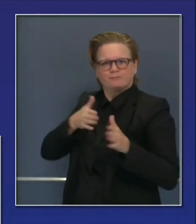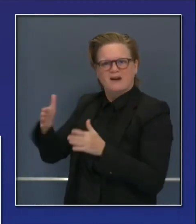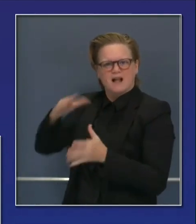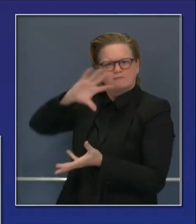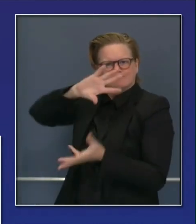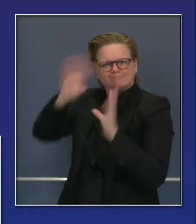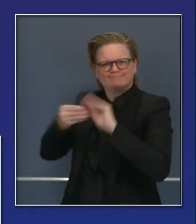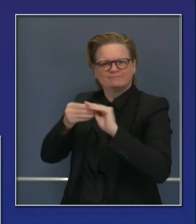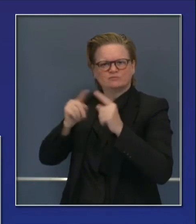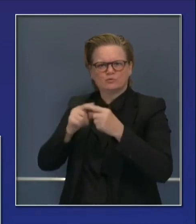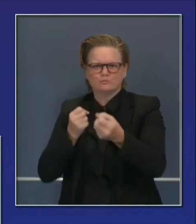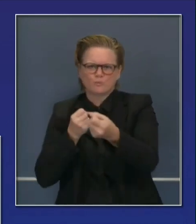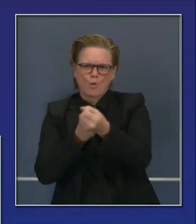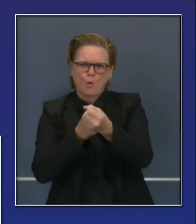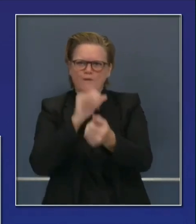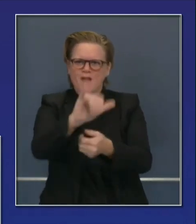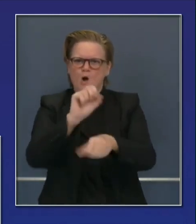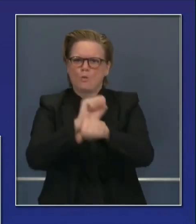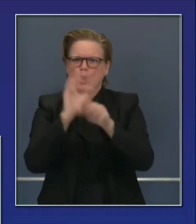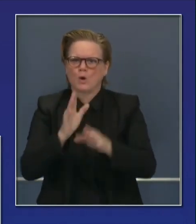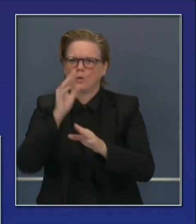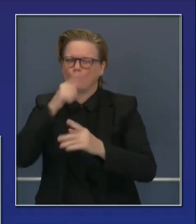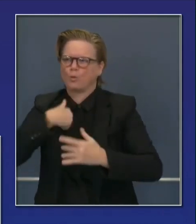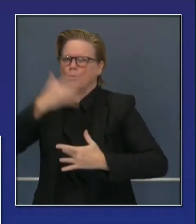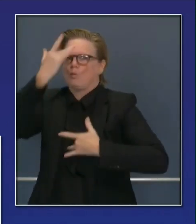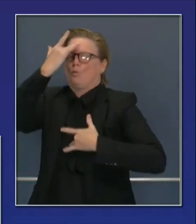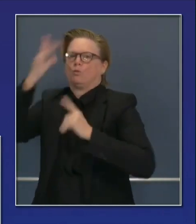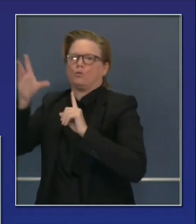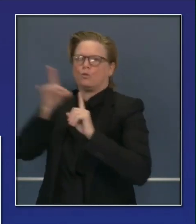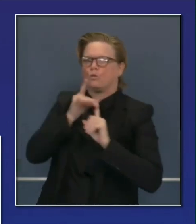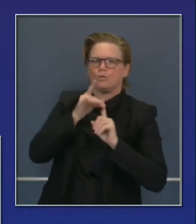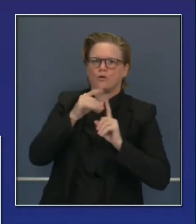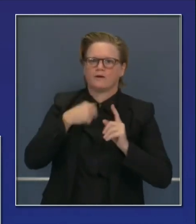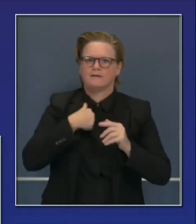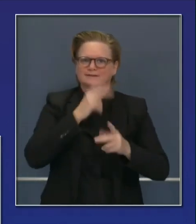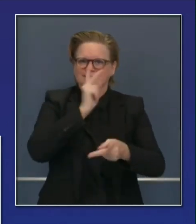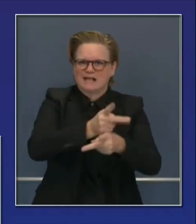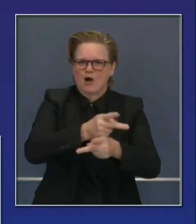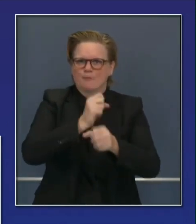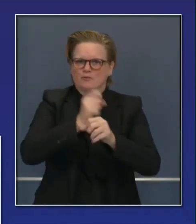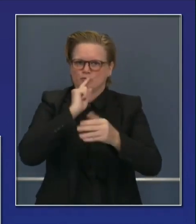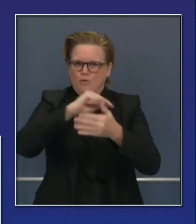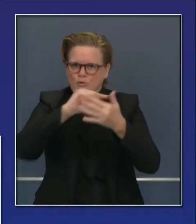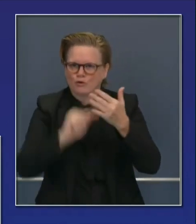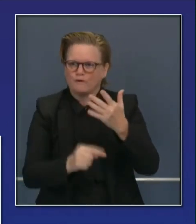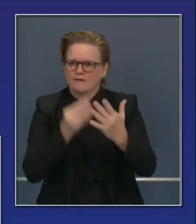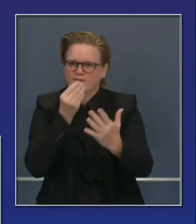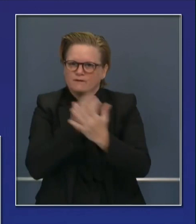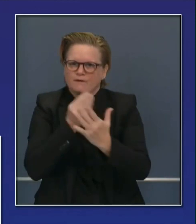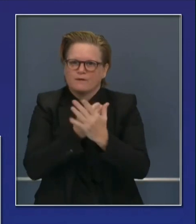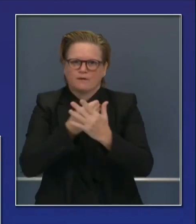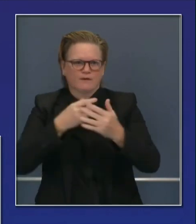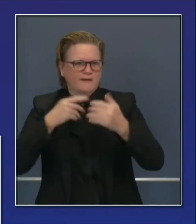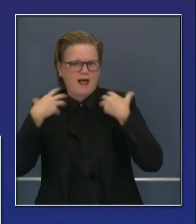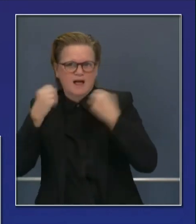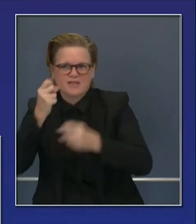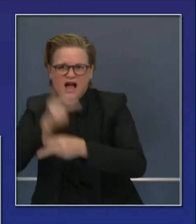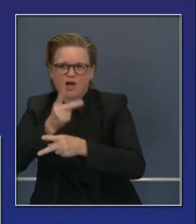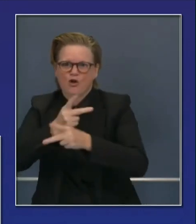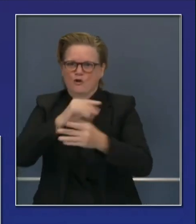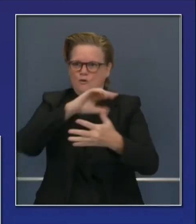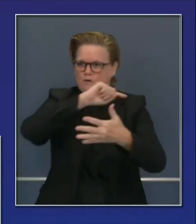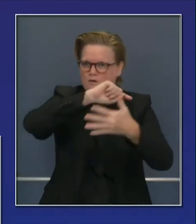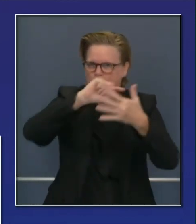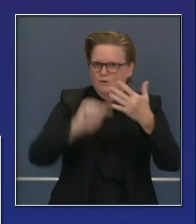leave, in terms of workers' compensation, in terms of access to health coverage and expansion. Hoping it's critical people